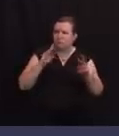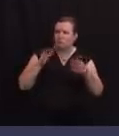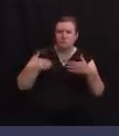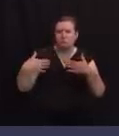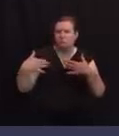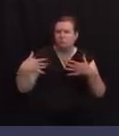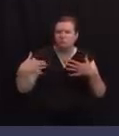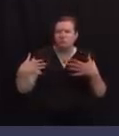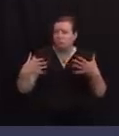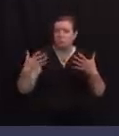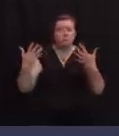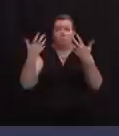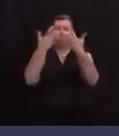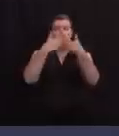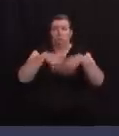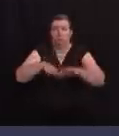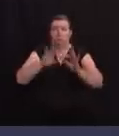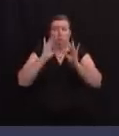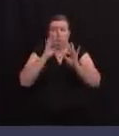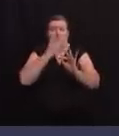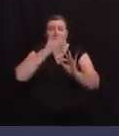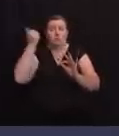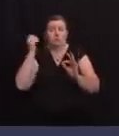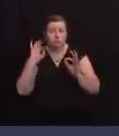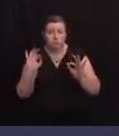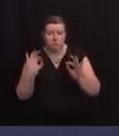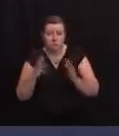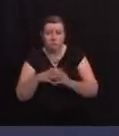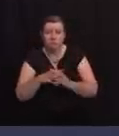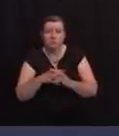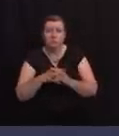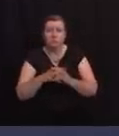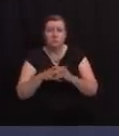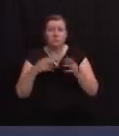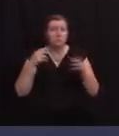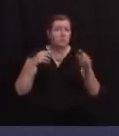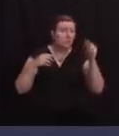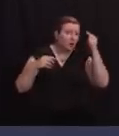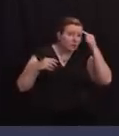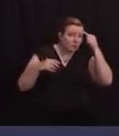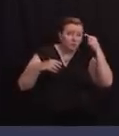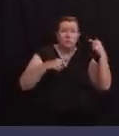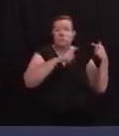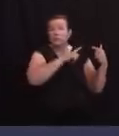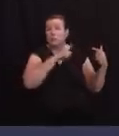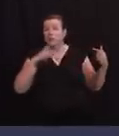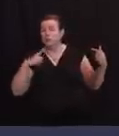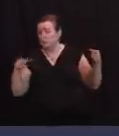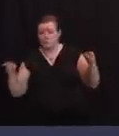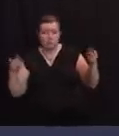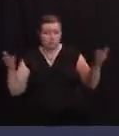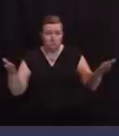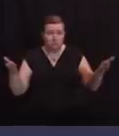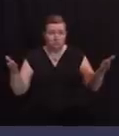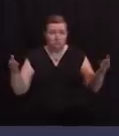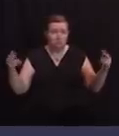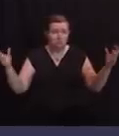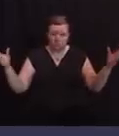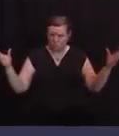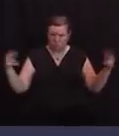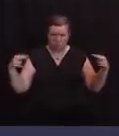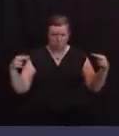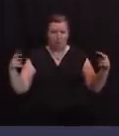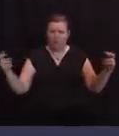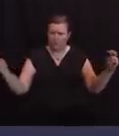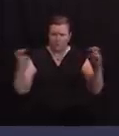wrote this, it's both legislature, it's both sides, right? So that's why I say that sitting down and trying to figure out a good